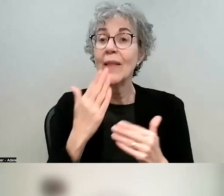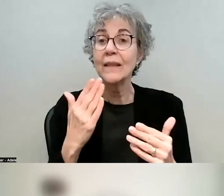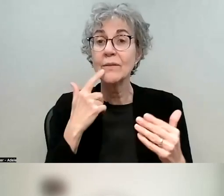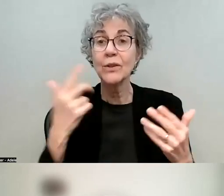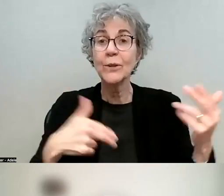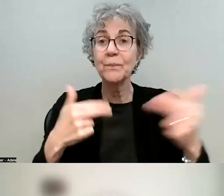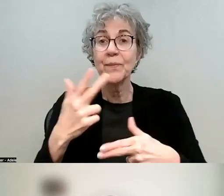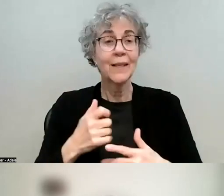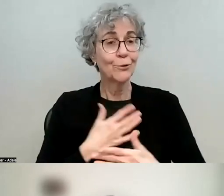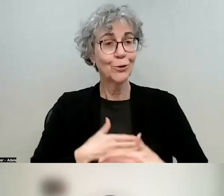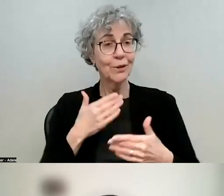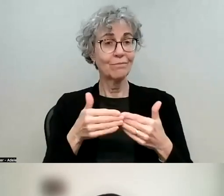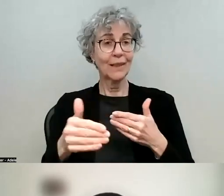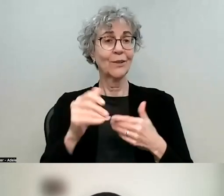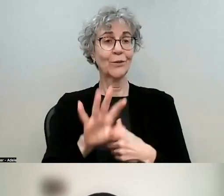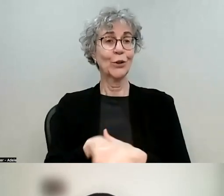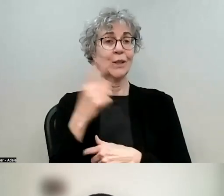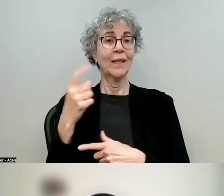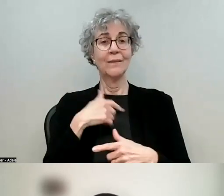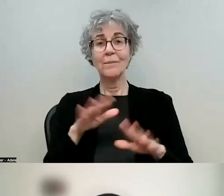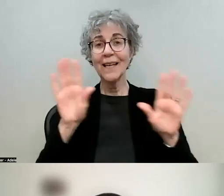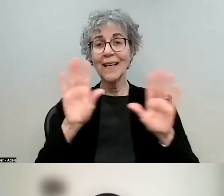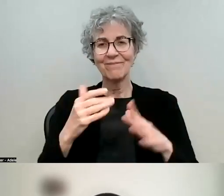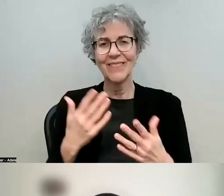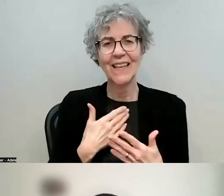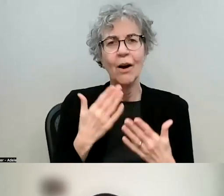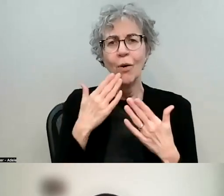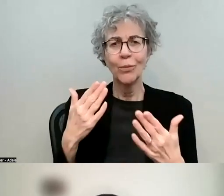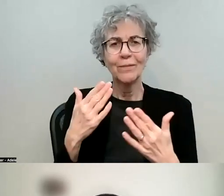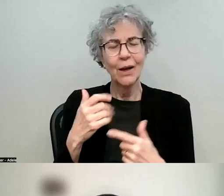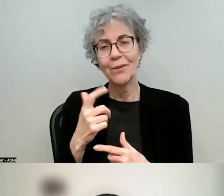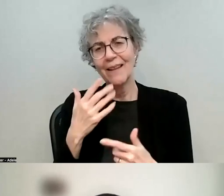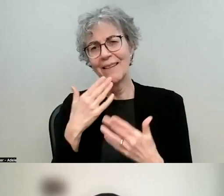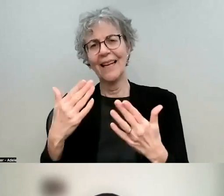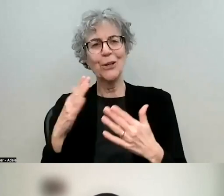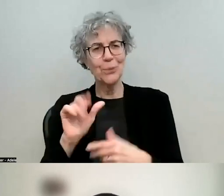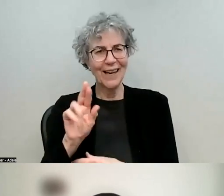enjoy the rest of your day. Bye, thanks, everyone. And thanks, Adele, for the interpreting. Well done.